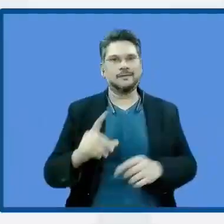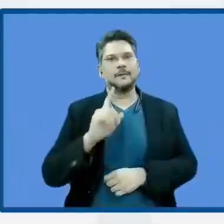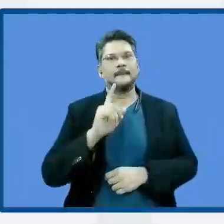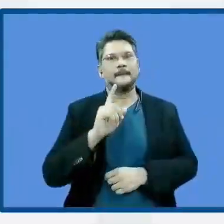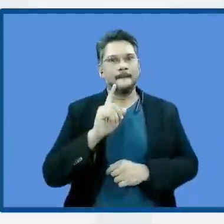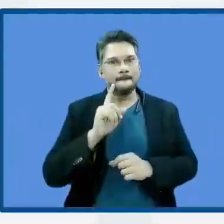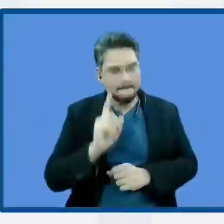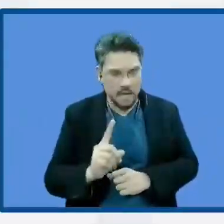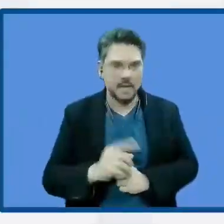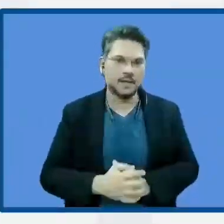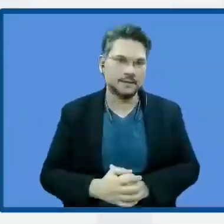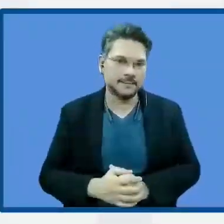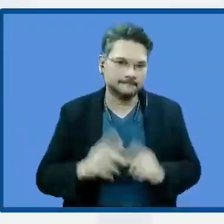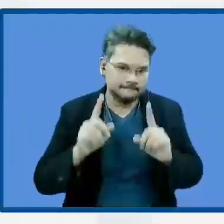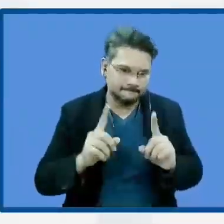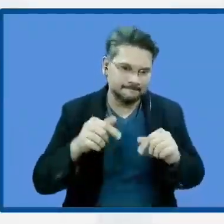case